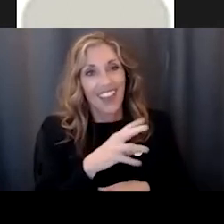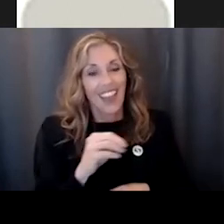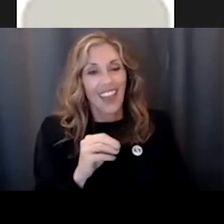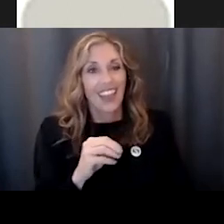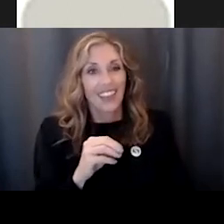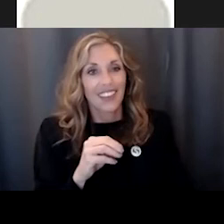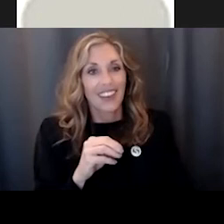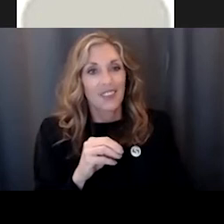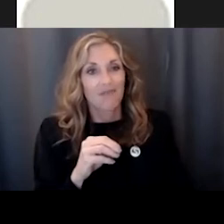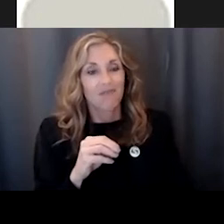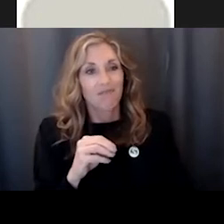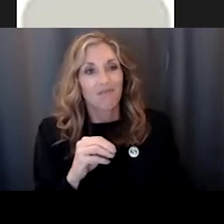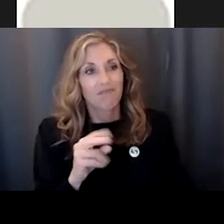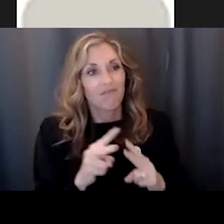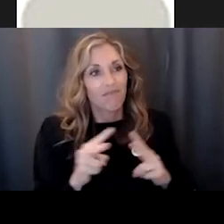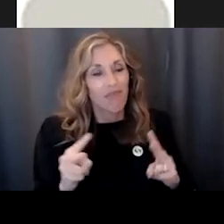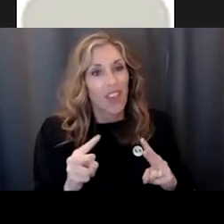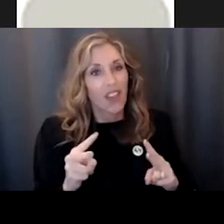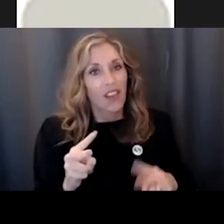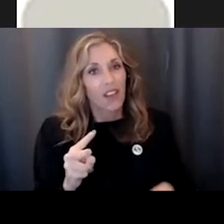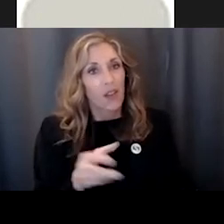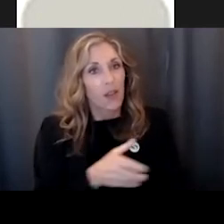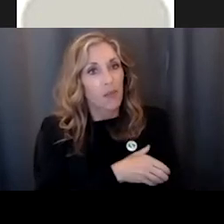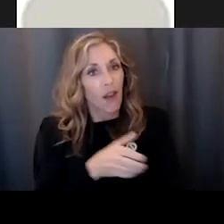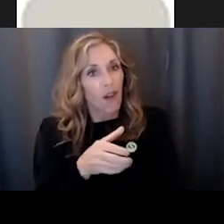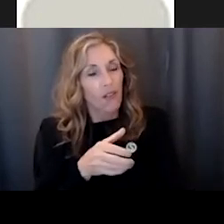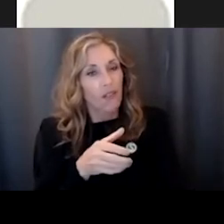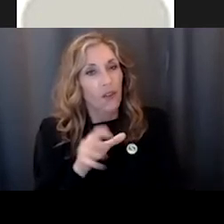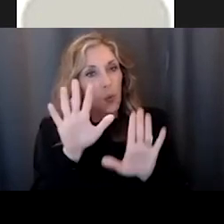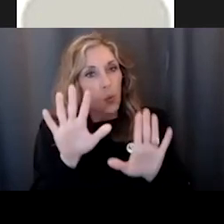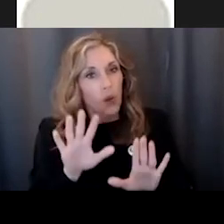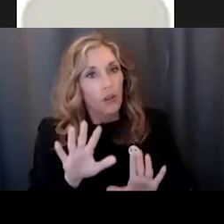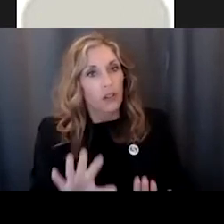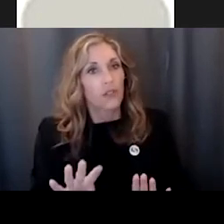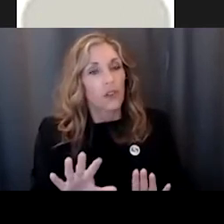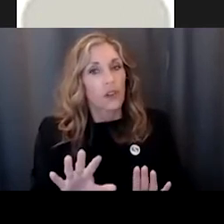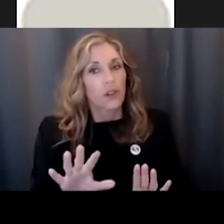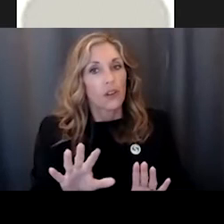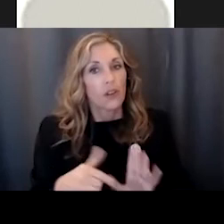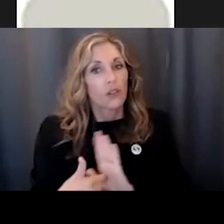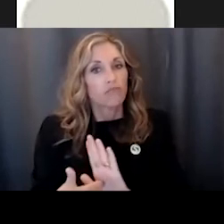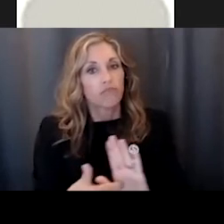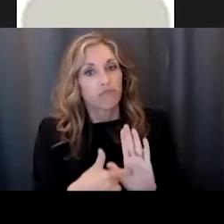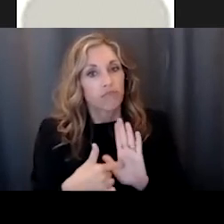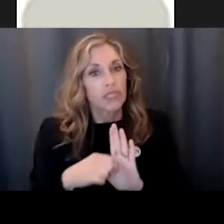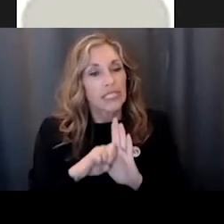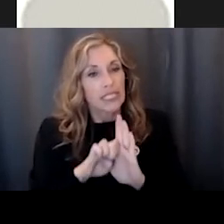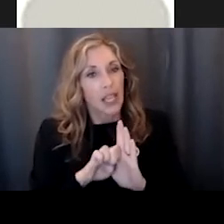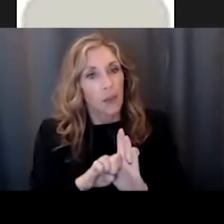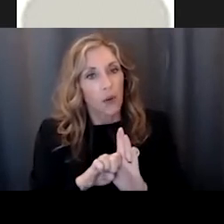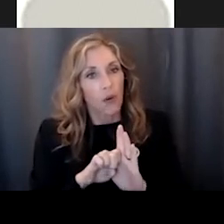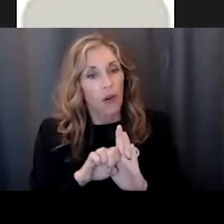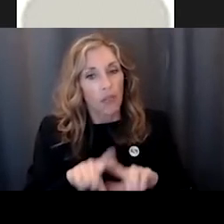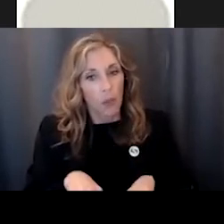It's a very, very powerful and a wonderful demonstration of the pause, you know, finding a way